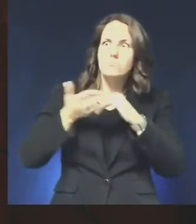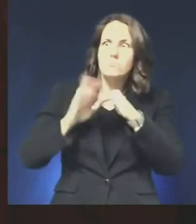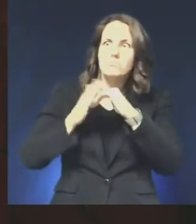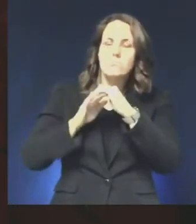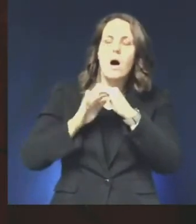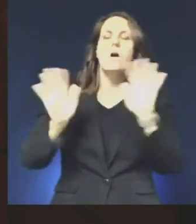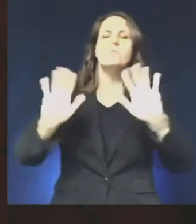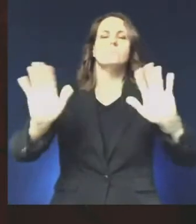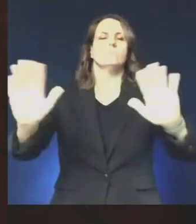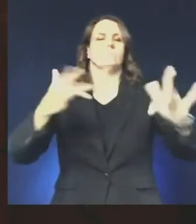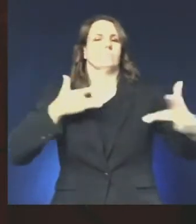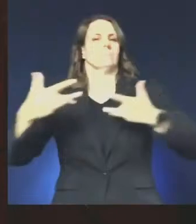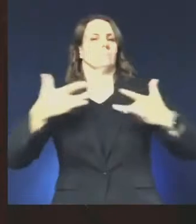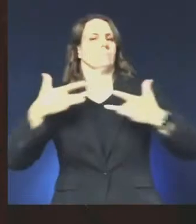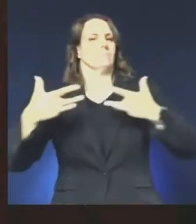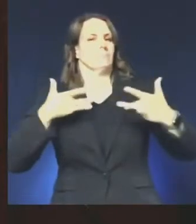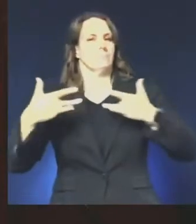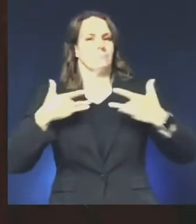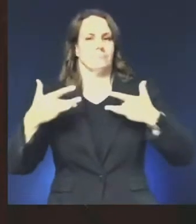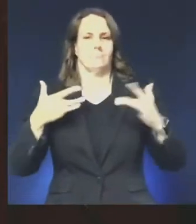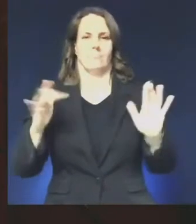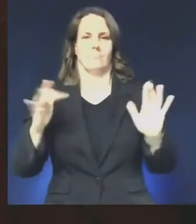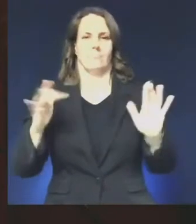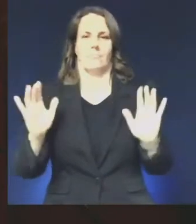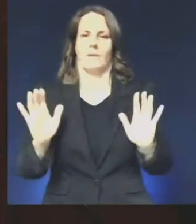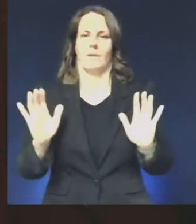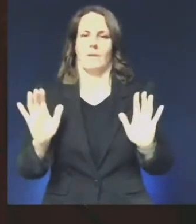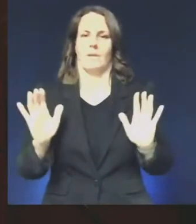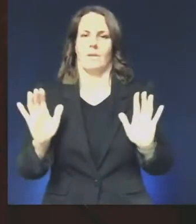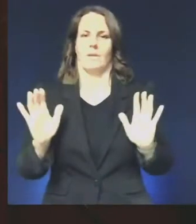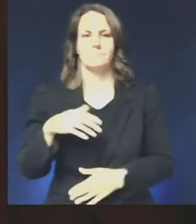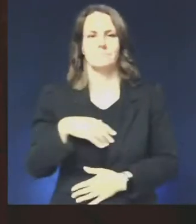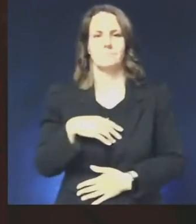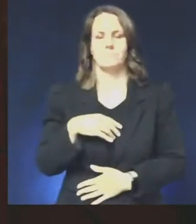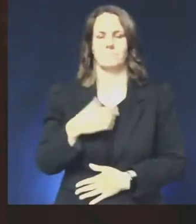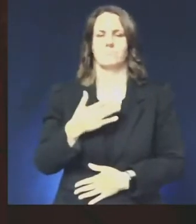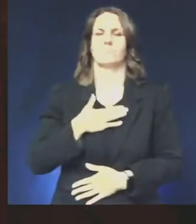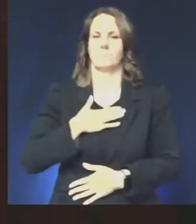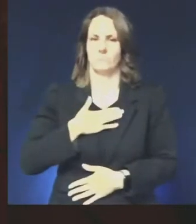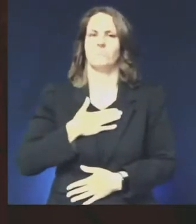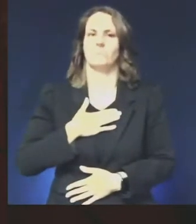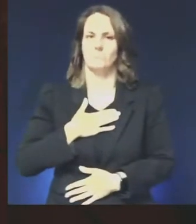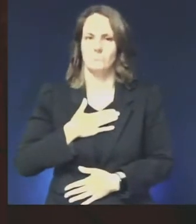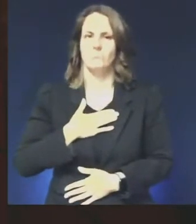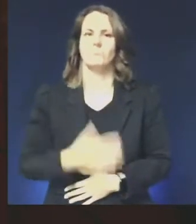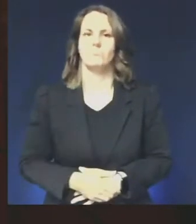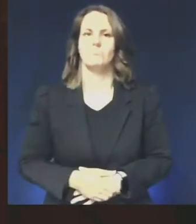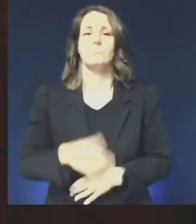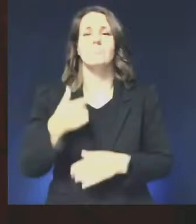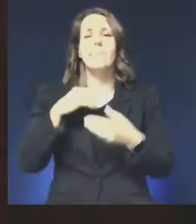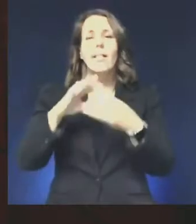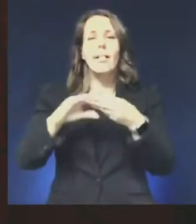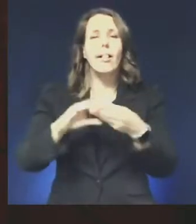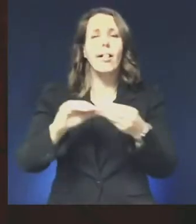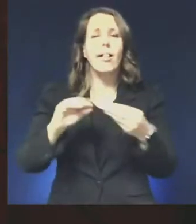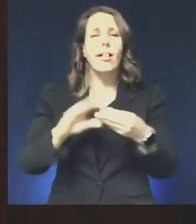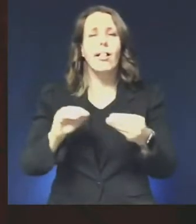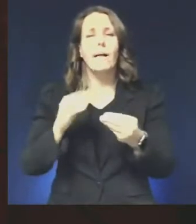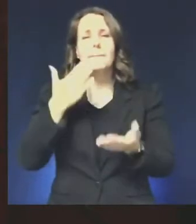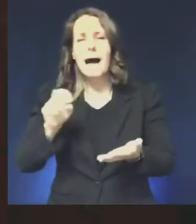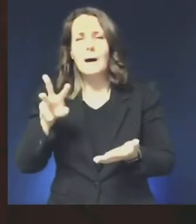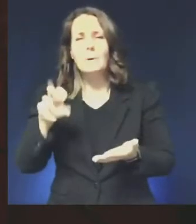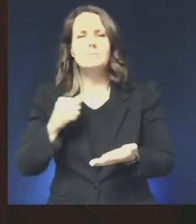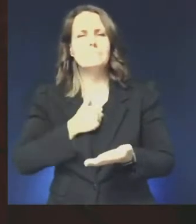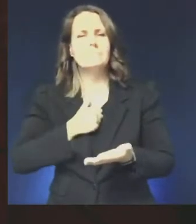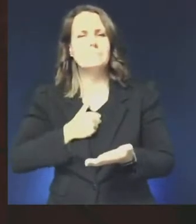and gloom, and I want to let you know that we have a way to get through the next couple of months by using the tools in our toolbox to help stop the spread